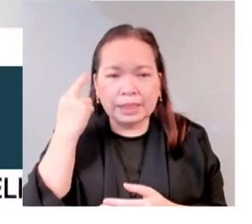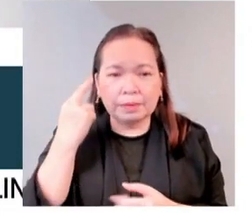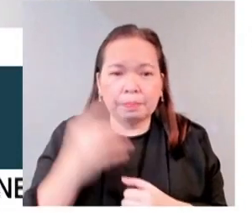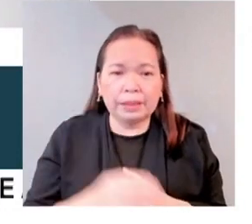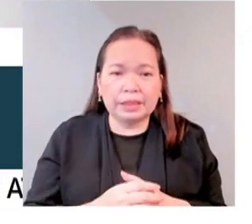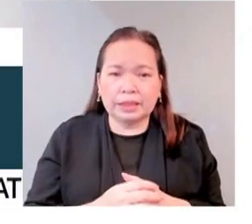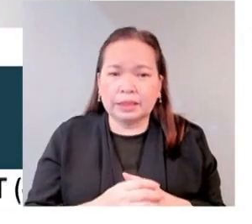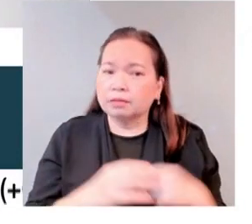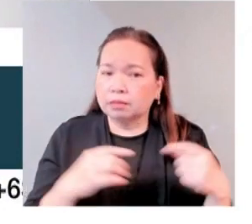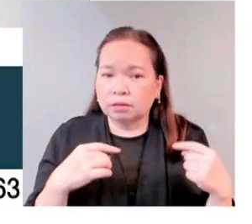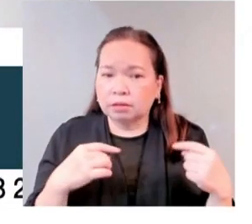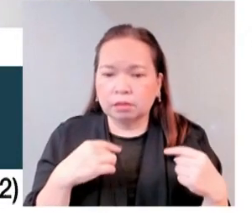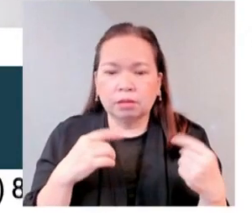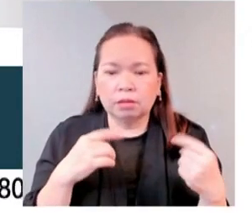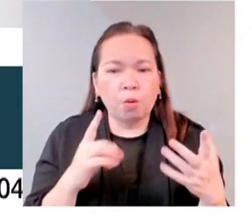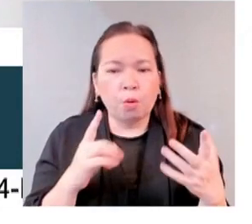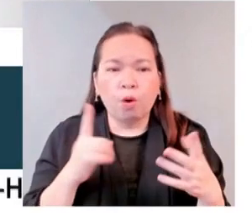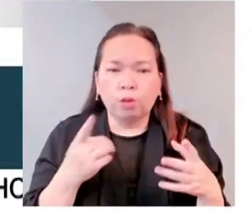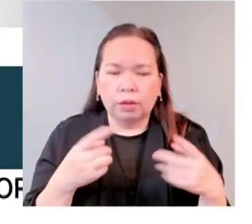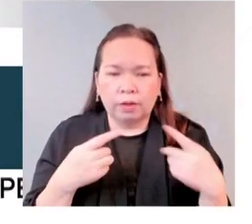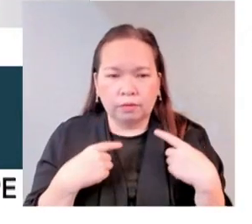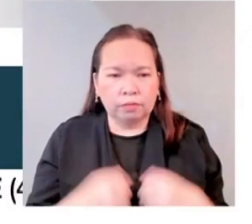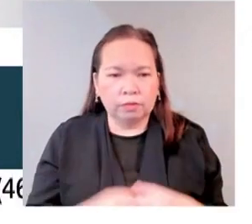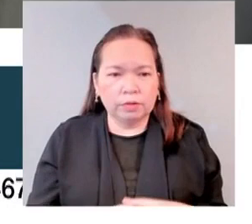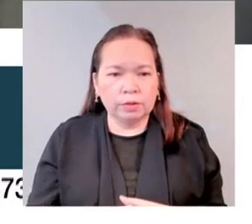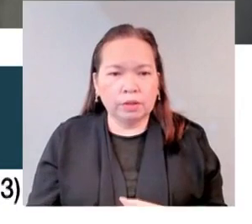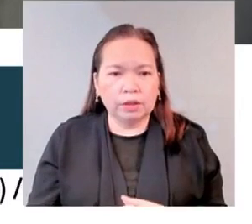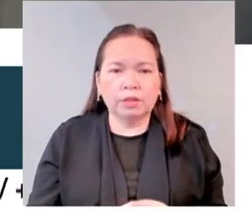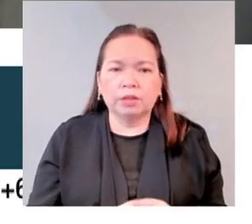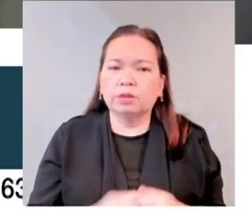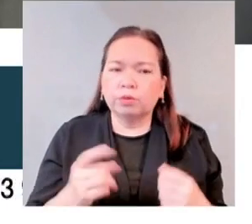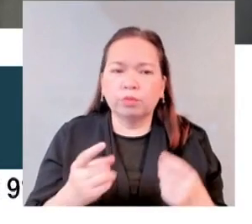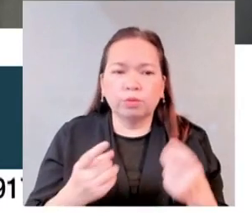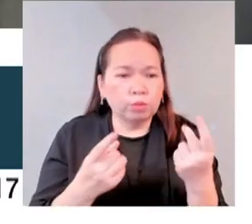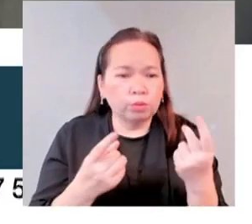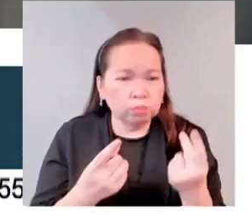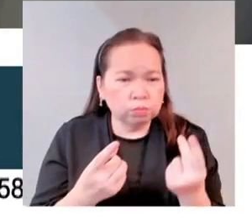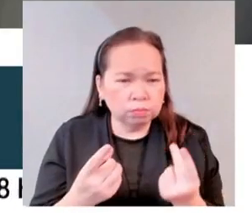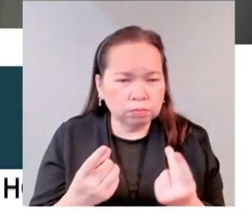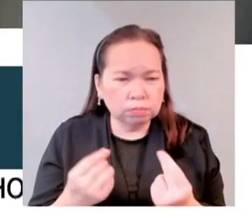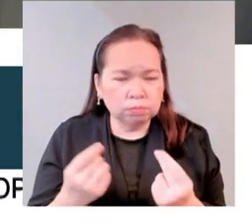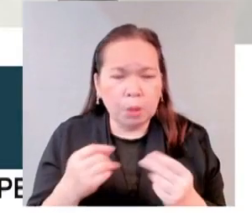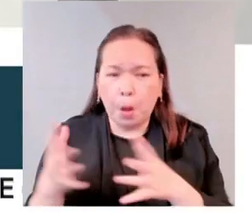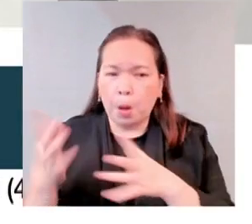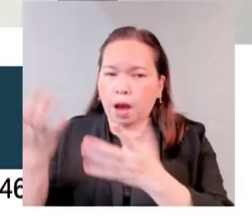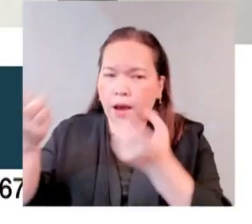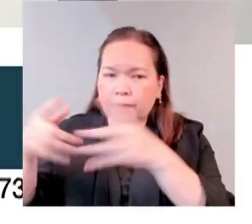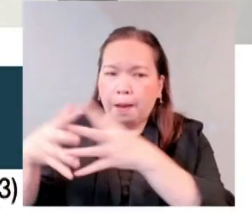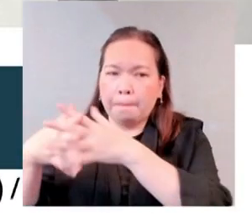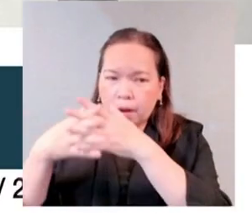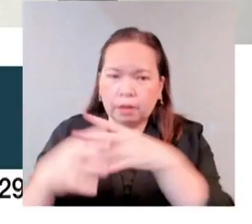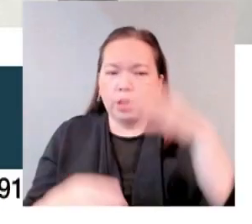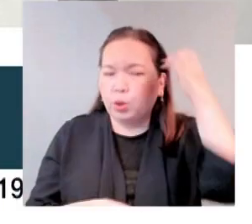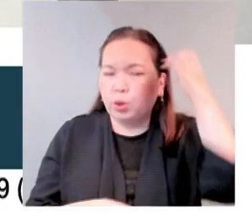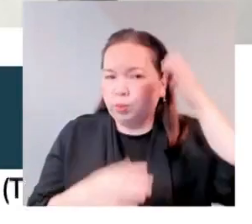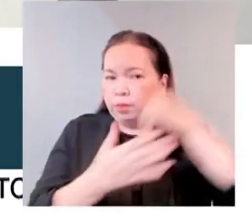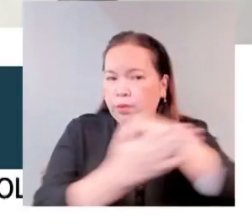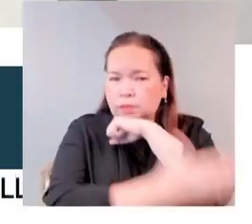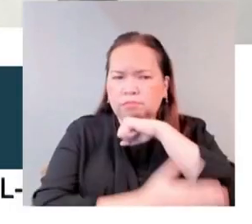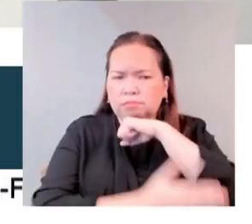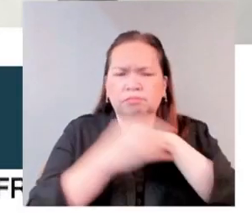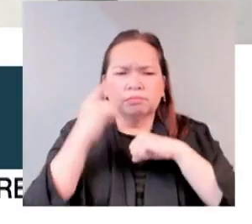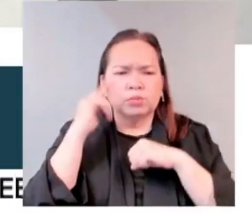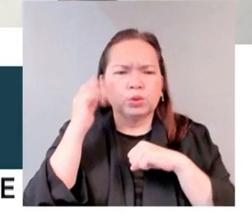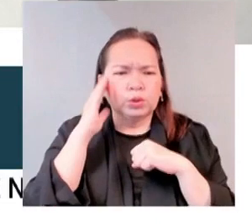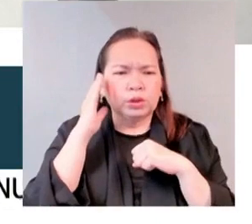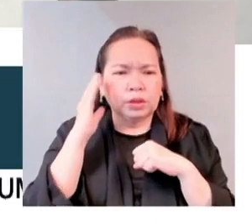ng Amerika at ng European countries. Alam naman po natin, pag mataas ang interest rate, bumababa ang demand.